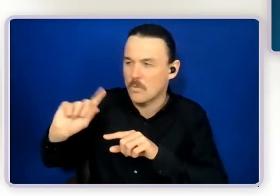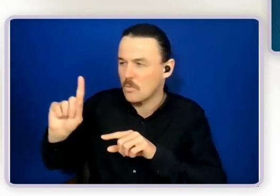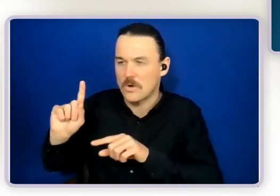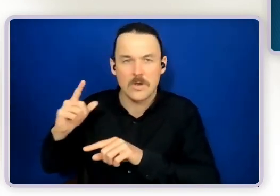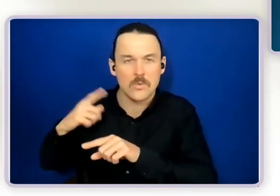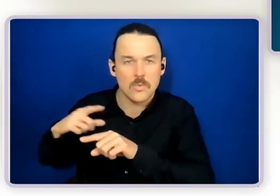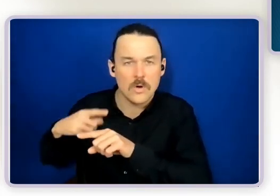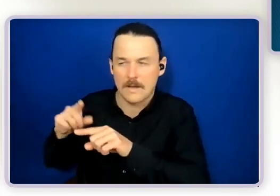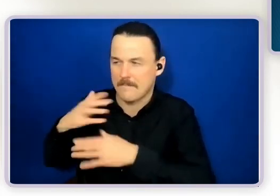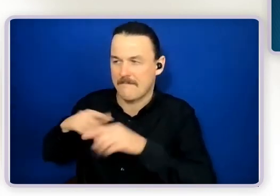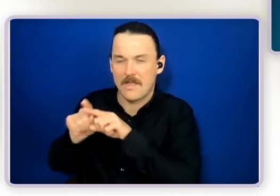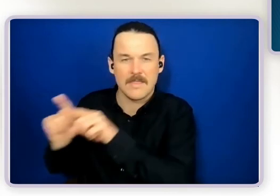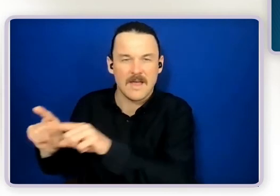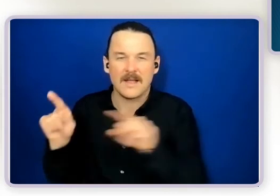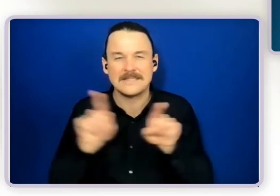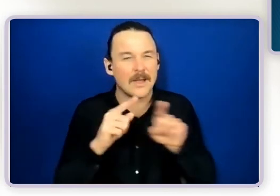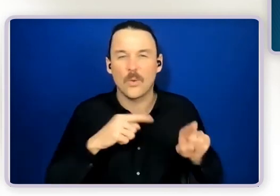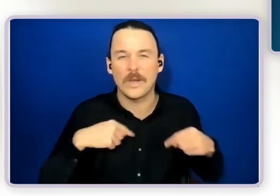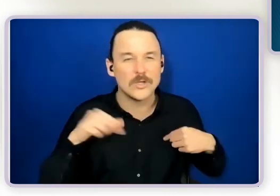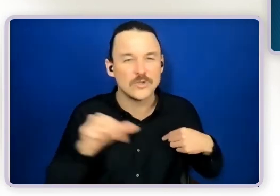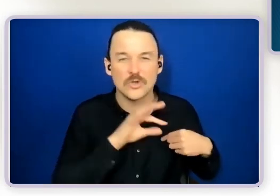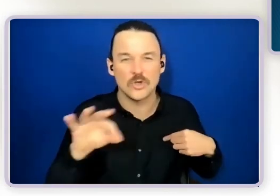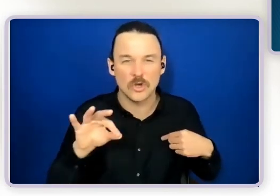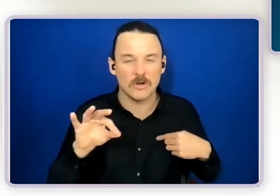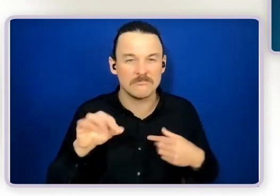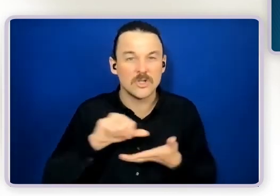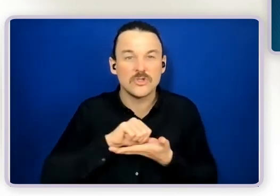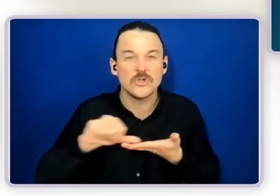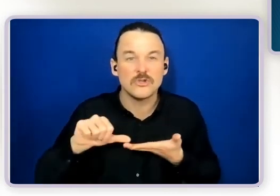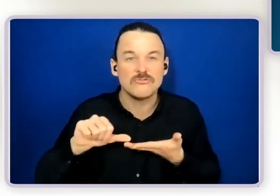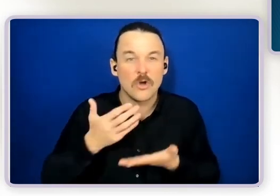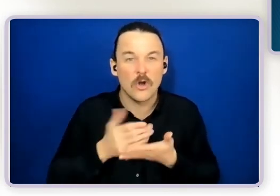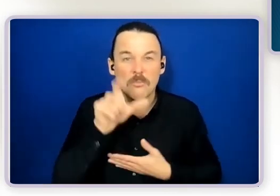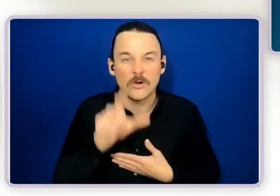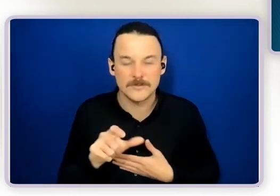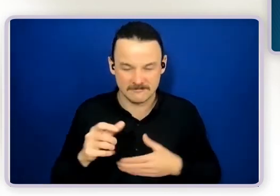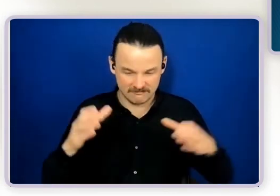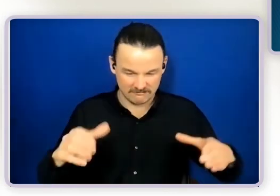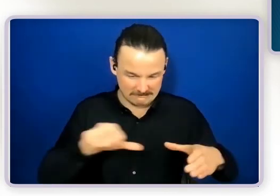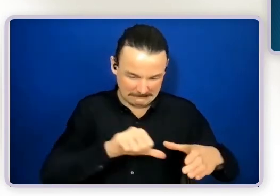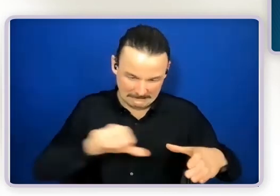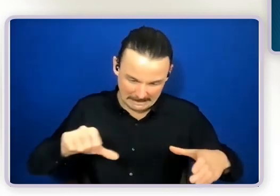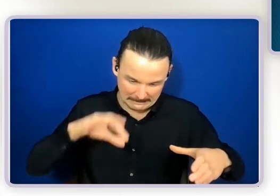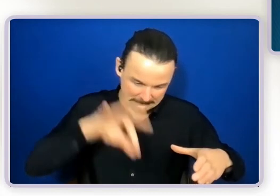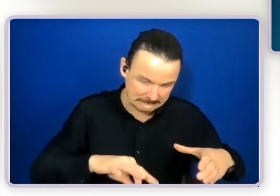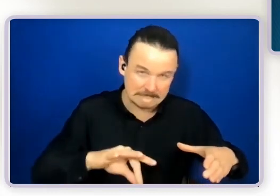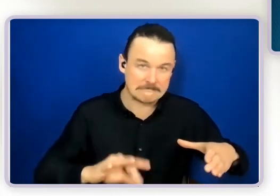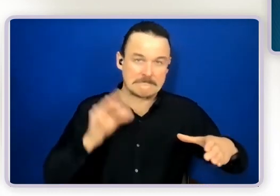the functional behaviour assessment should be a mandatory part of addressing someone's behaviours. I'm saying this